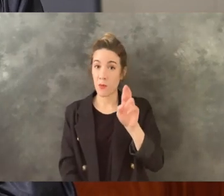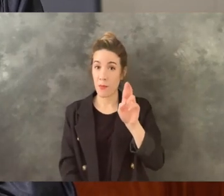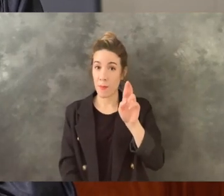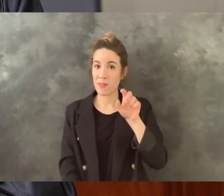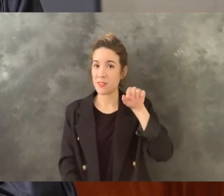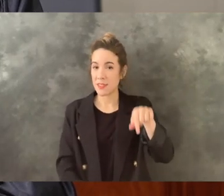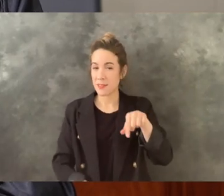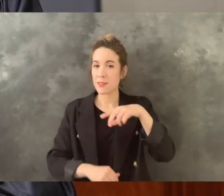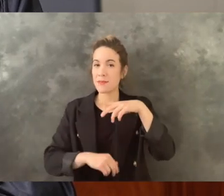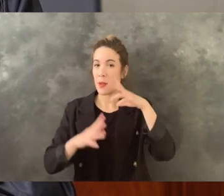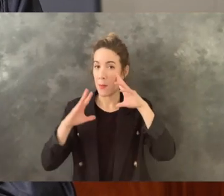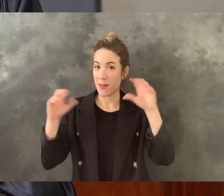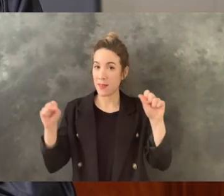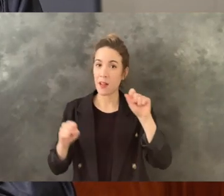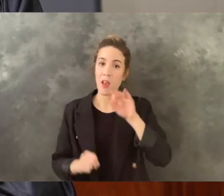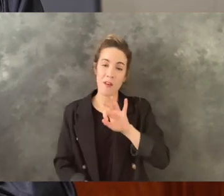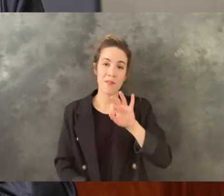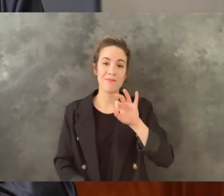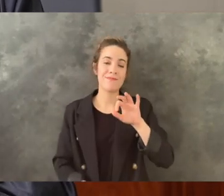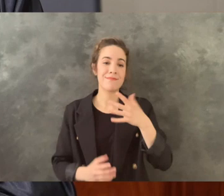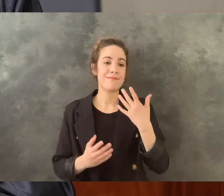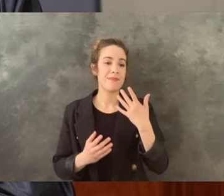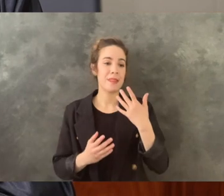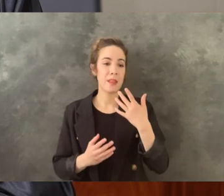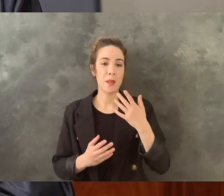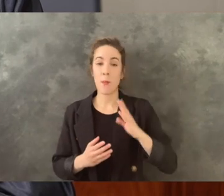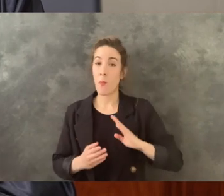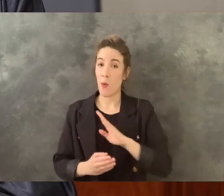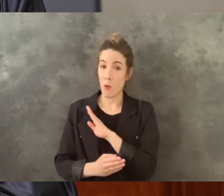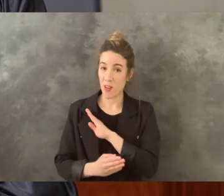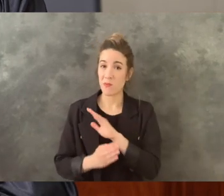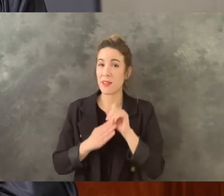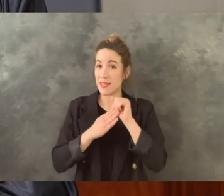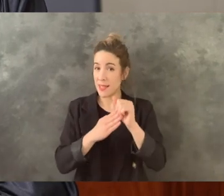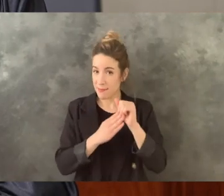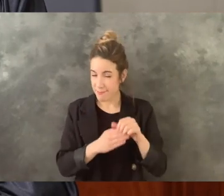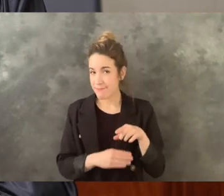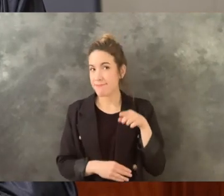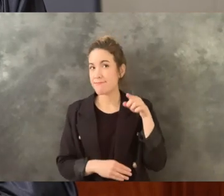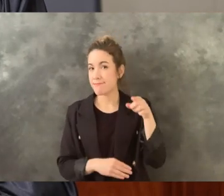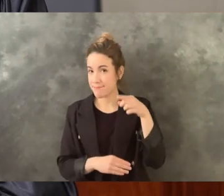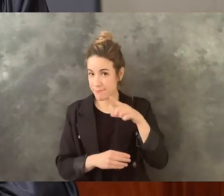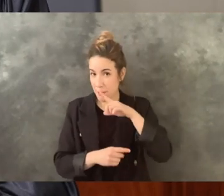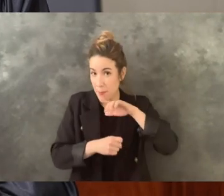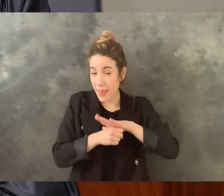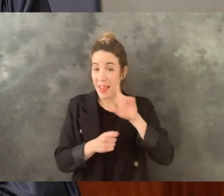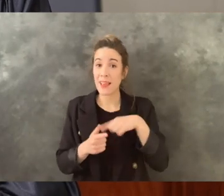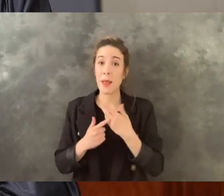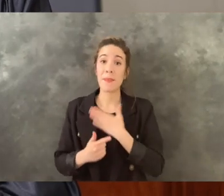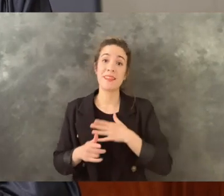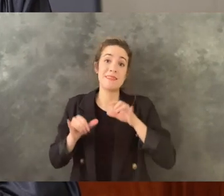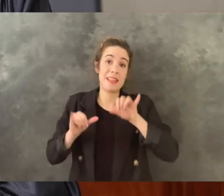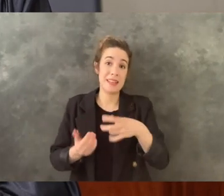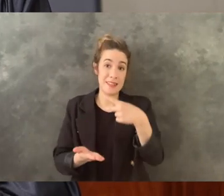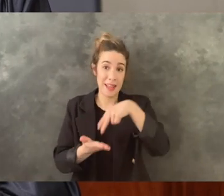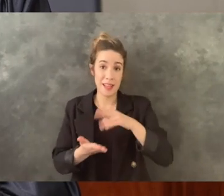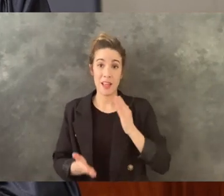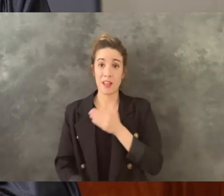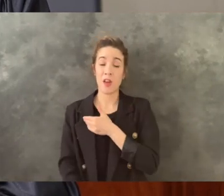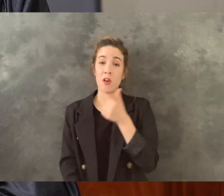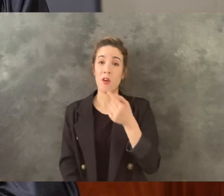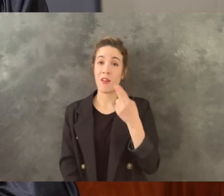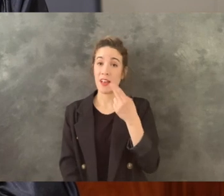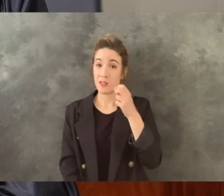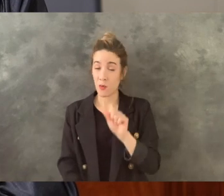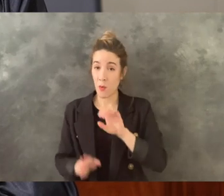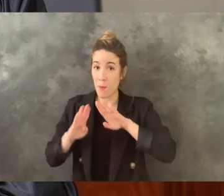of the Gulf High School Executive Board, who lead us in the pledge to the flag. And then please remain standing as our Gulf High